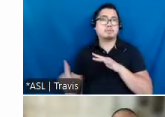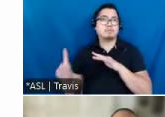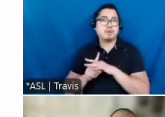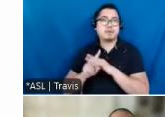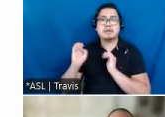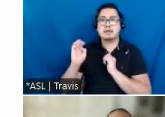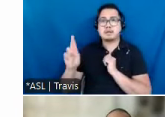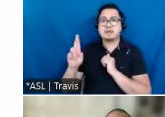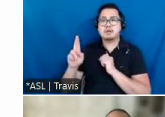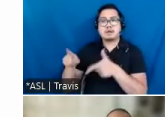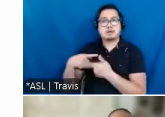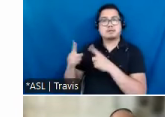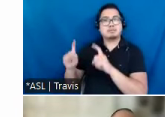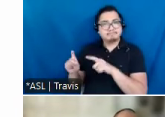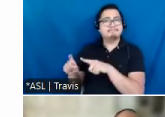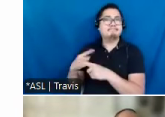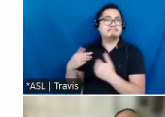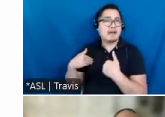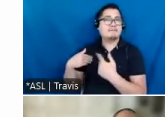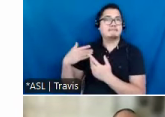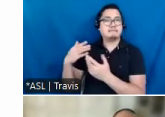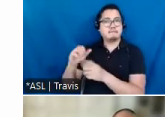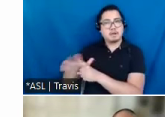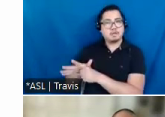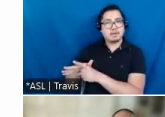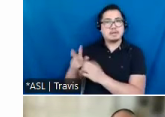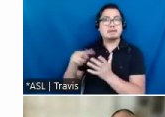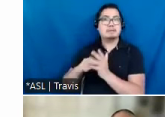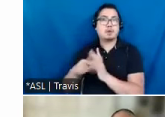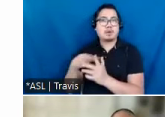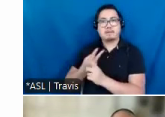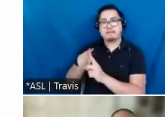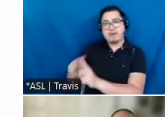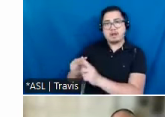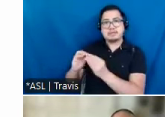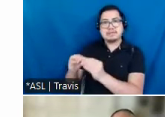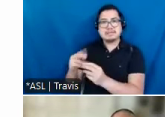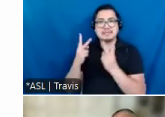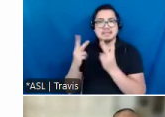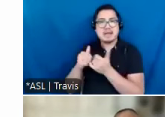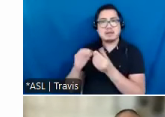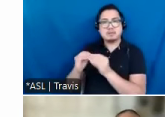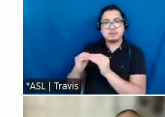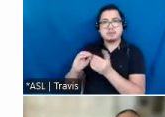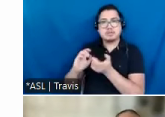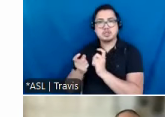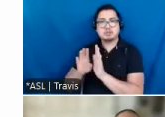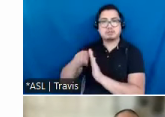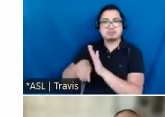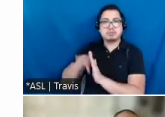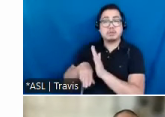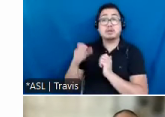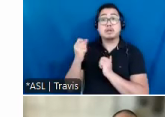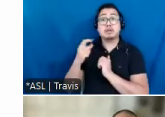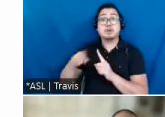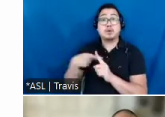a COVID diagnosis. And so we can track these numbers over time and see how they change. So it will alert us when we are